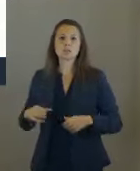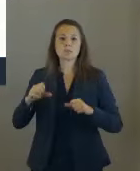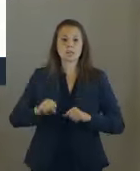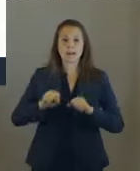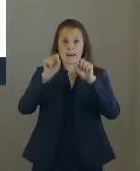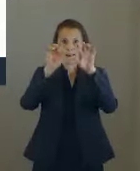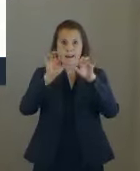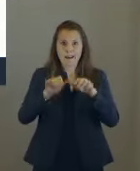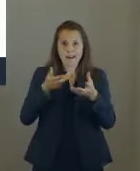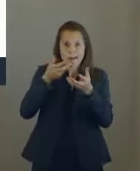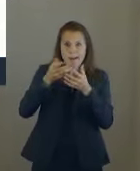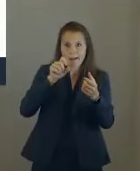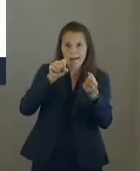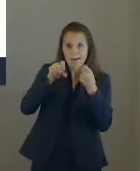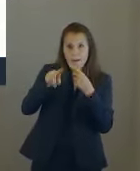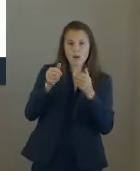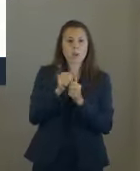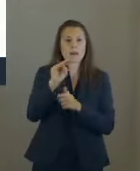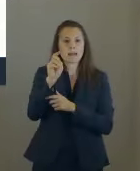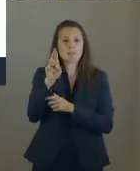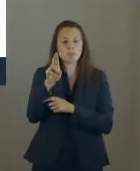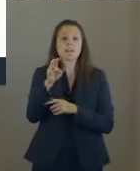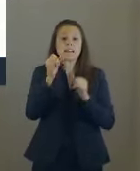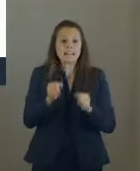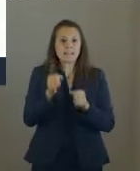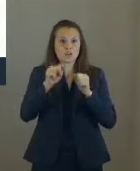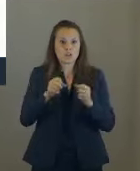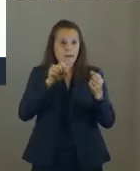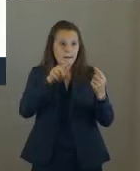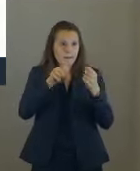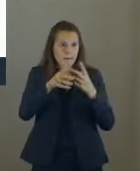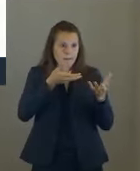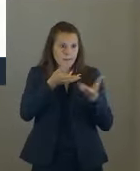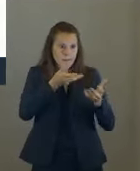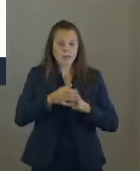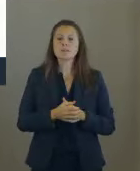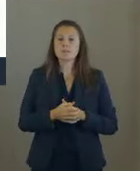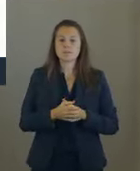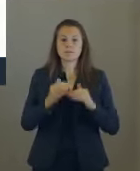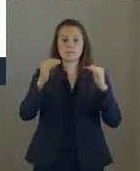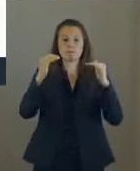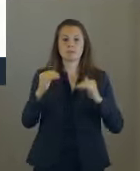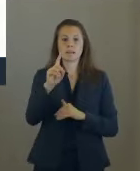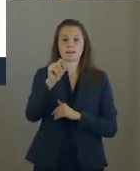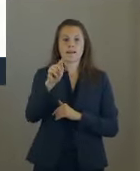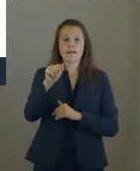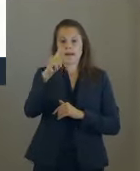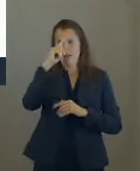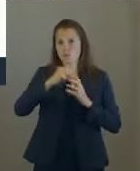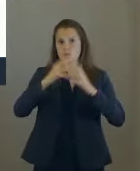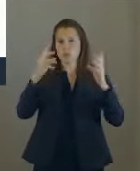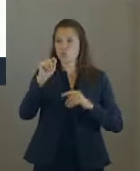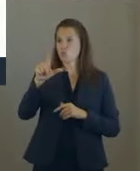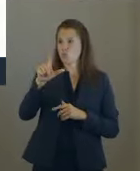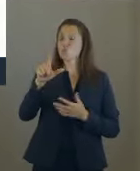to engage with the department on a more individual level. And our data visualization tool is a means by